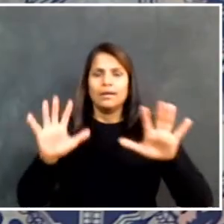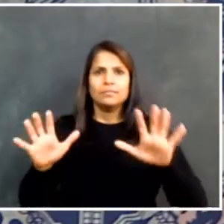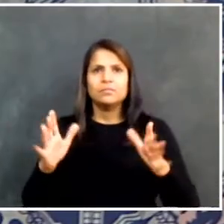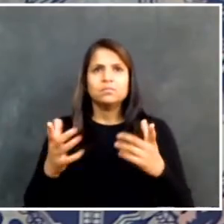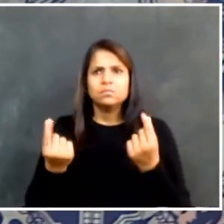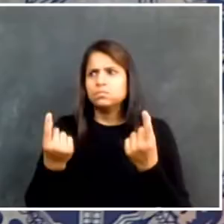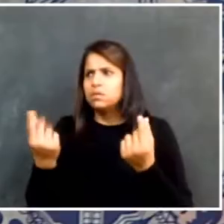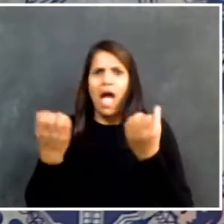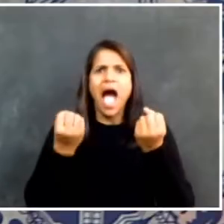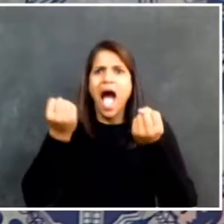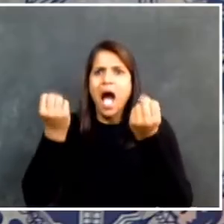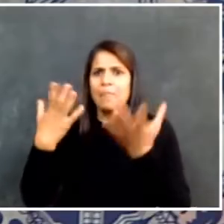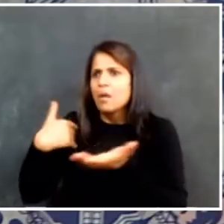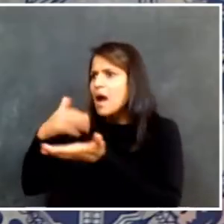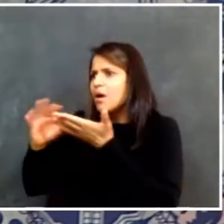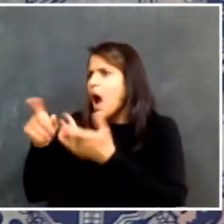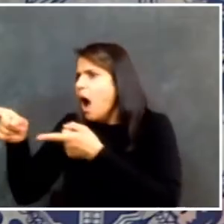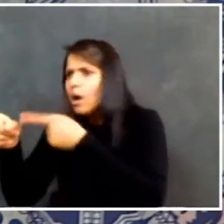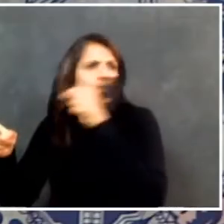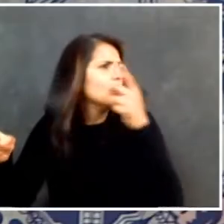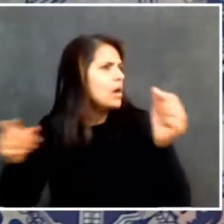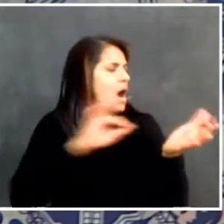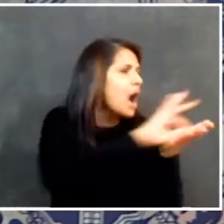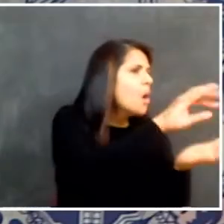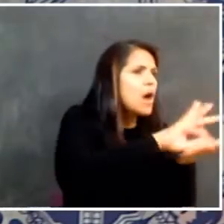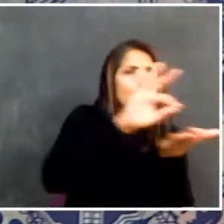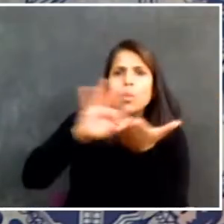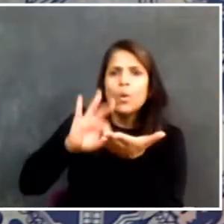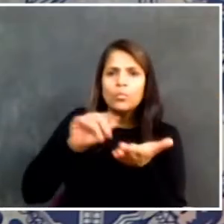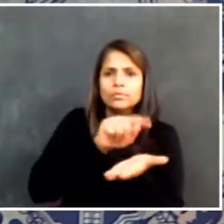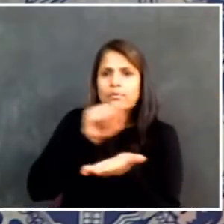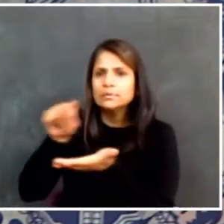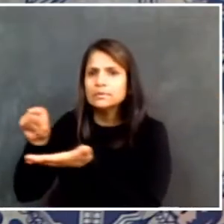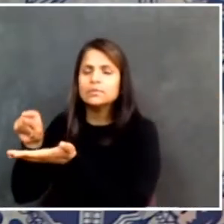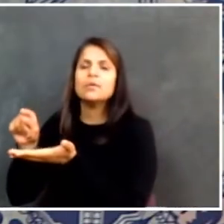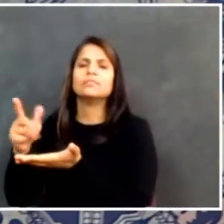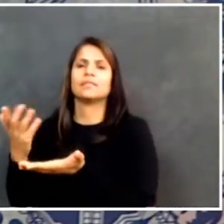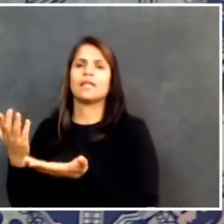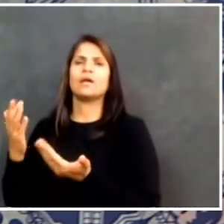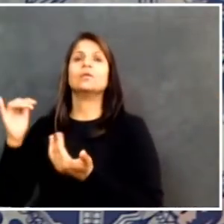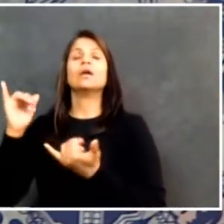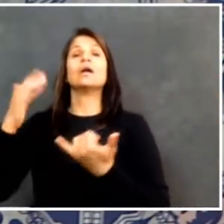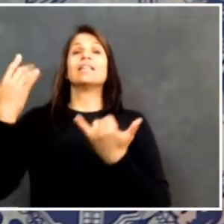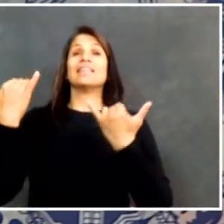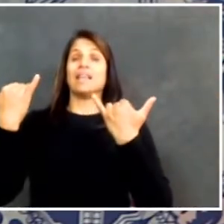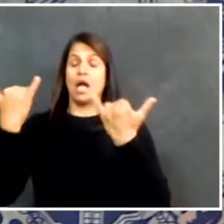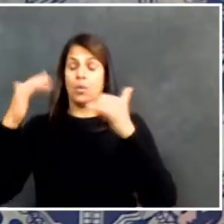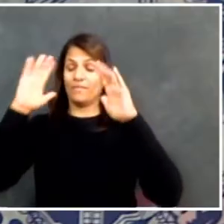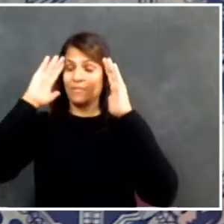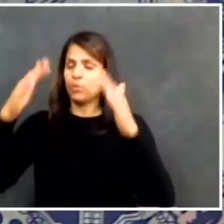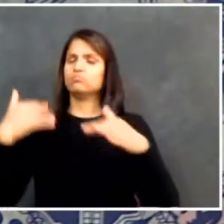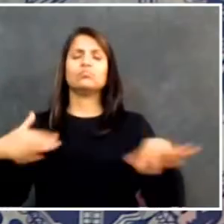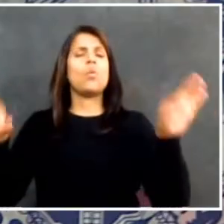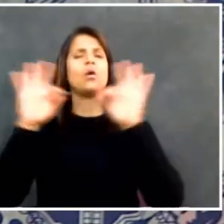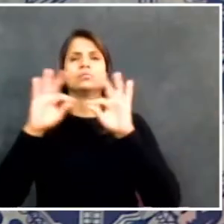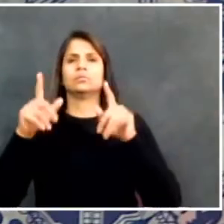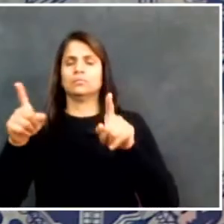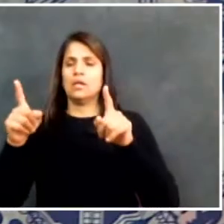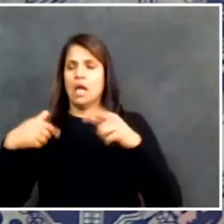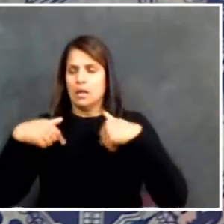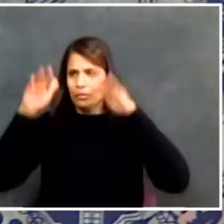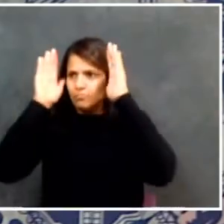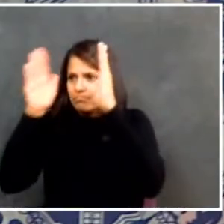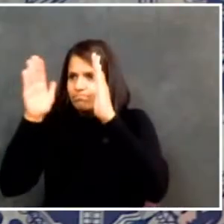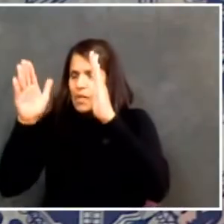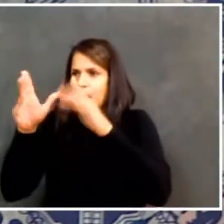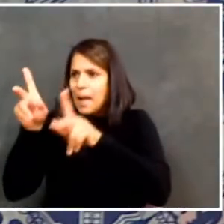in. But much more importantly, we have to move forward. We have to keep saving lives and constantly figure out what more we can do and where we